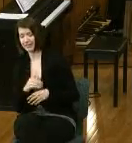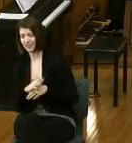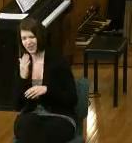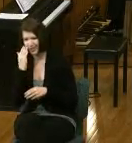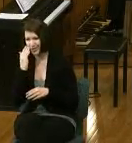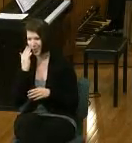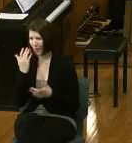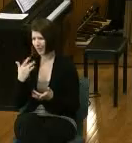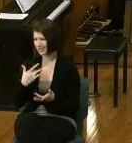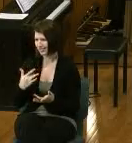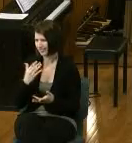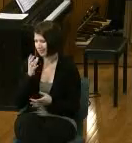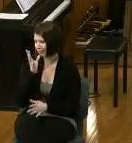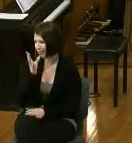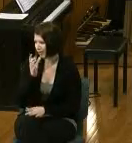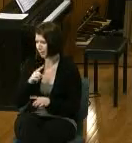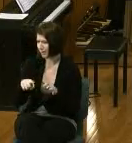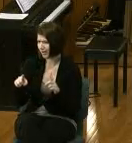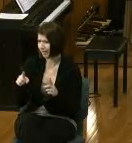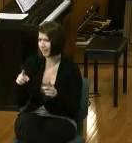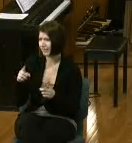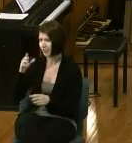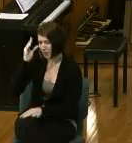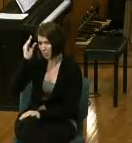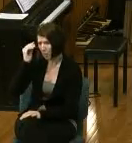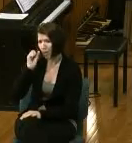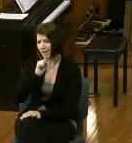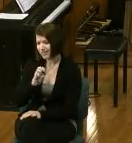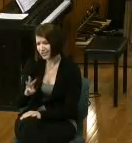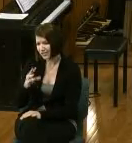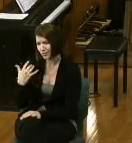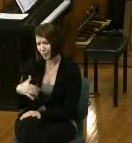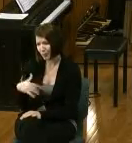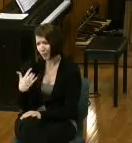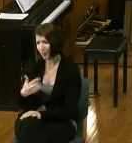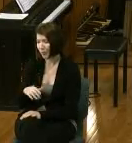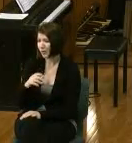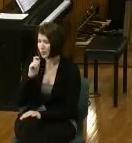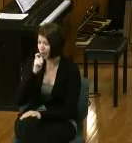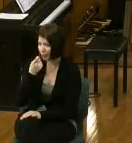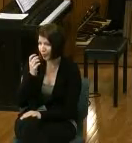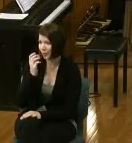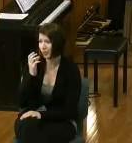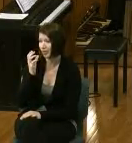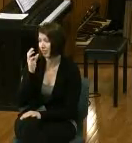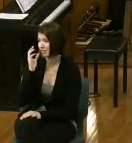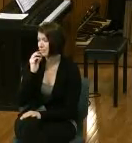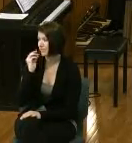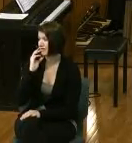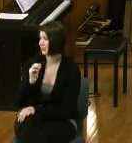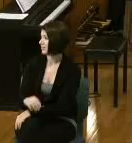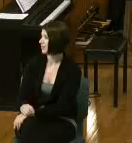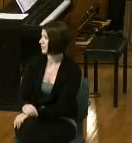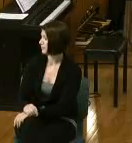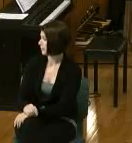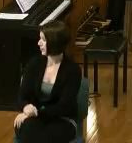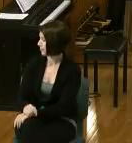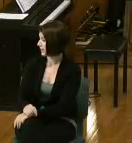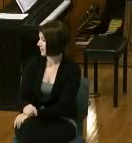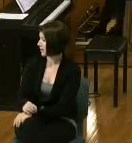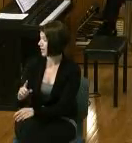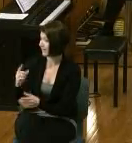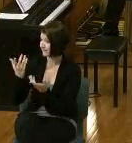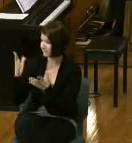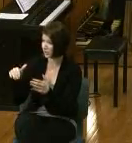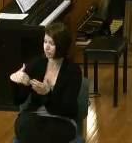be. But for a young six-year-old boy, it would have been great. I mean, I can just imagine that young man. When they reached the United States,